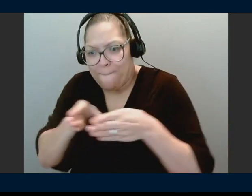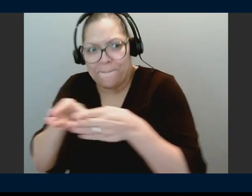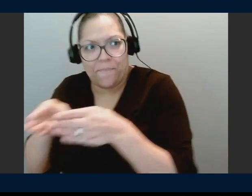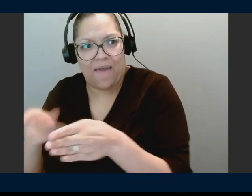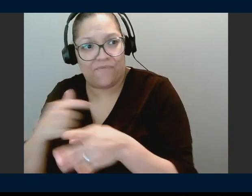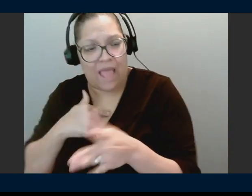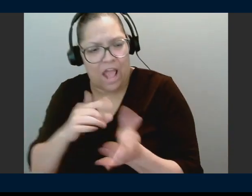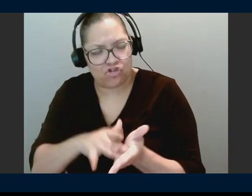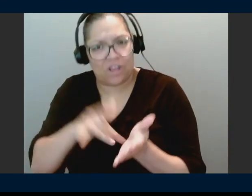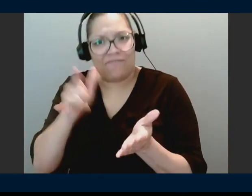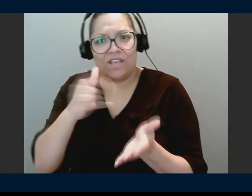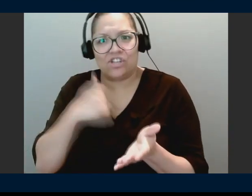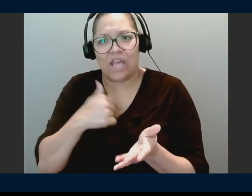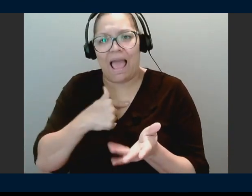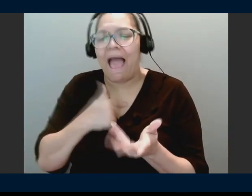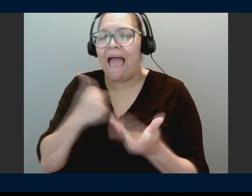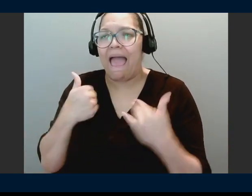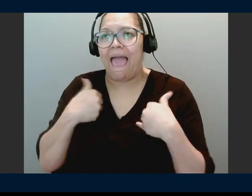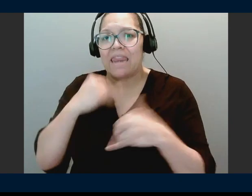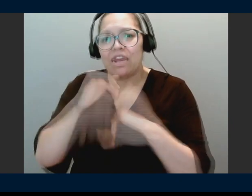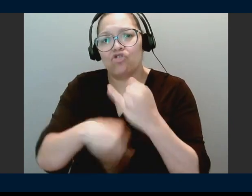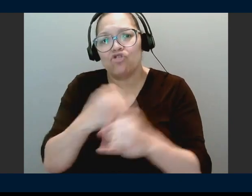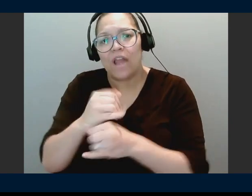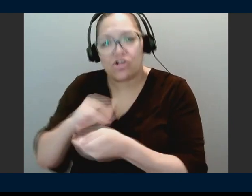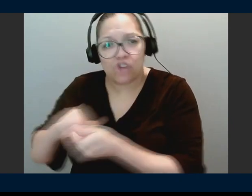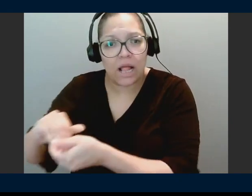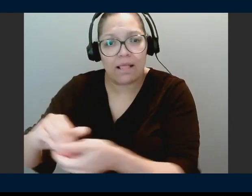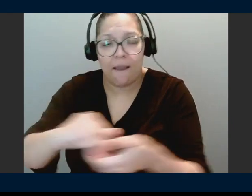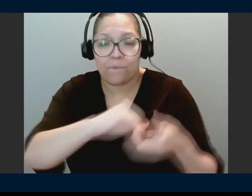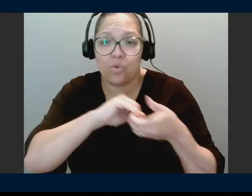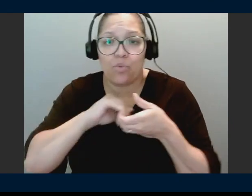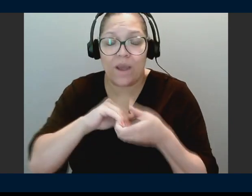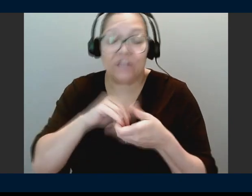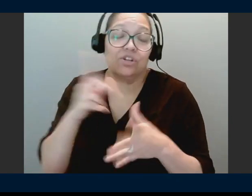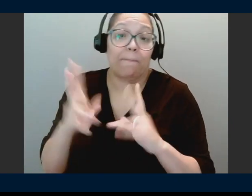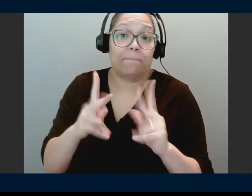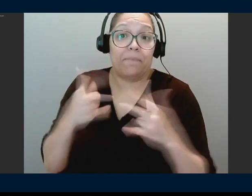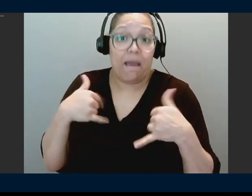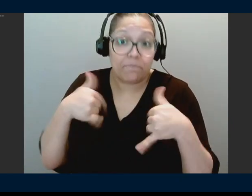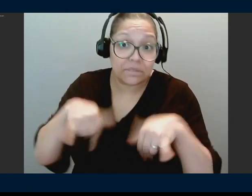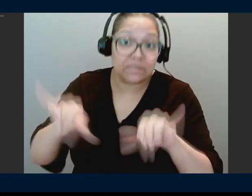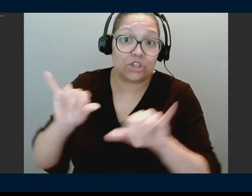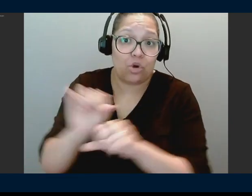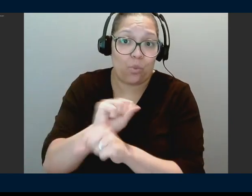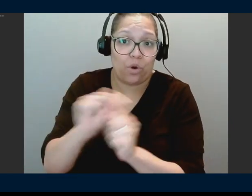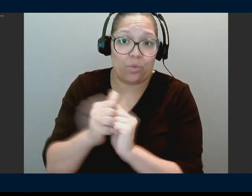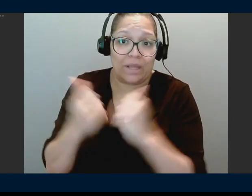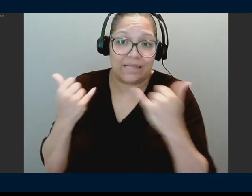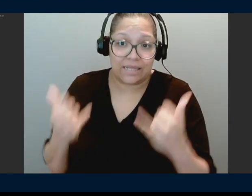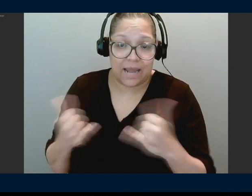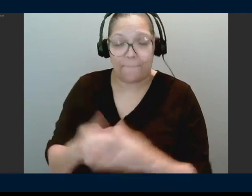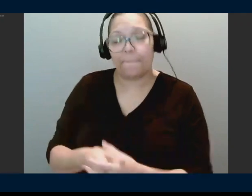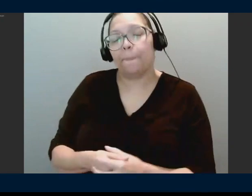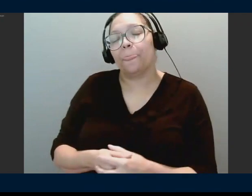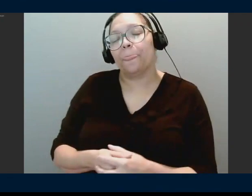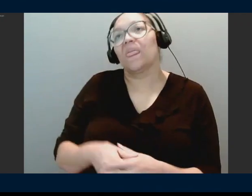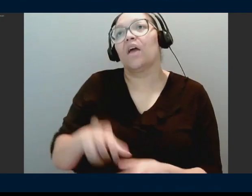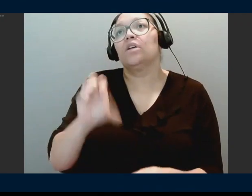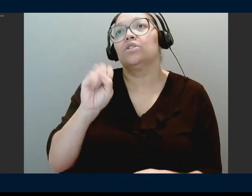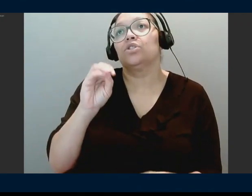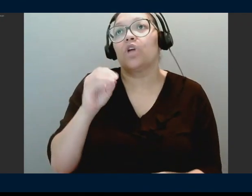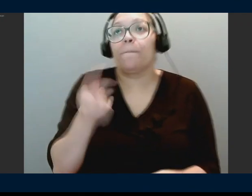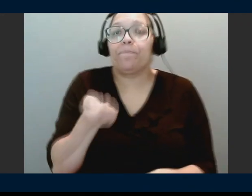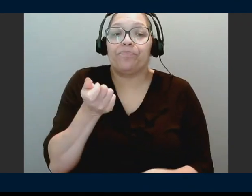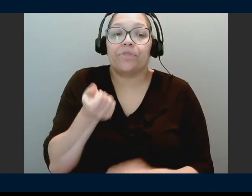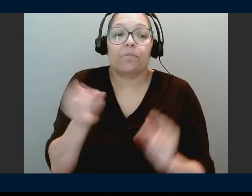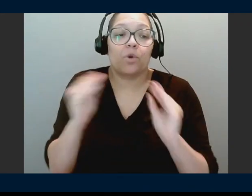an international collaboration of people that I'm still working with today. So a little bit